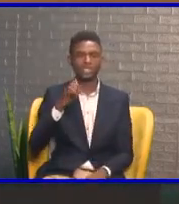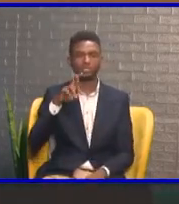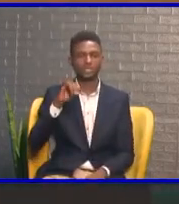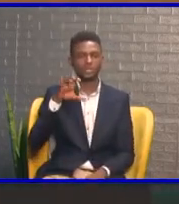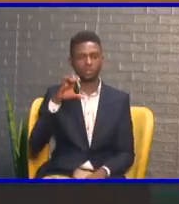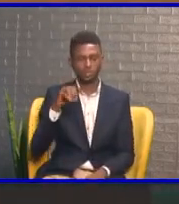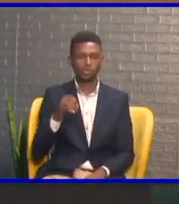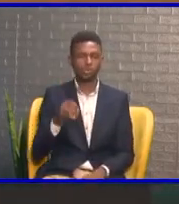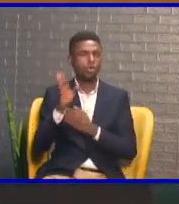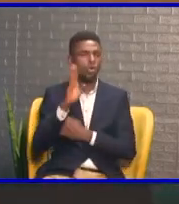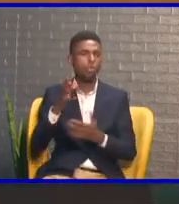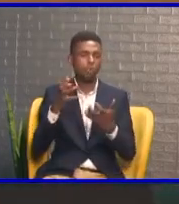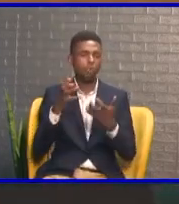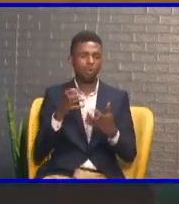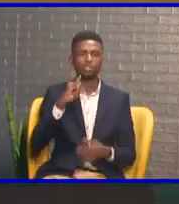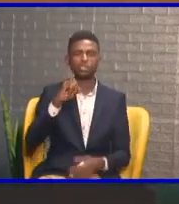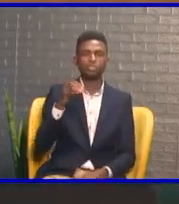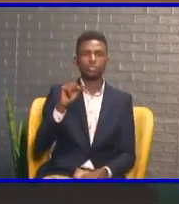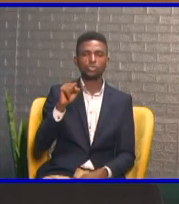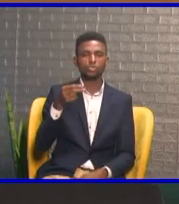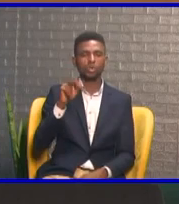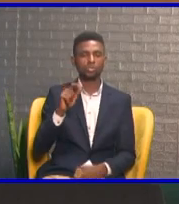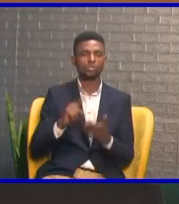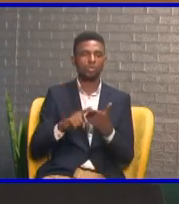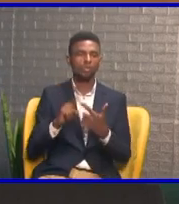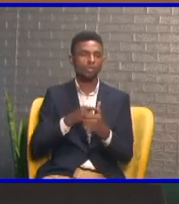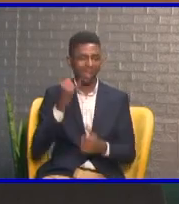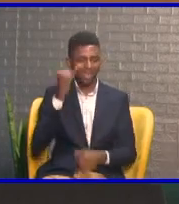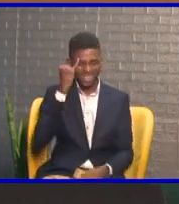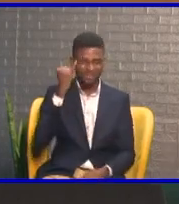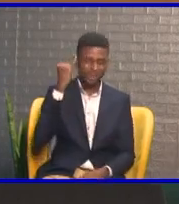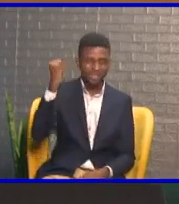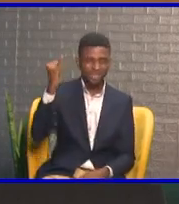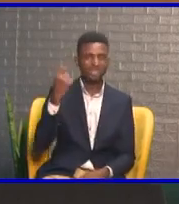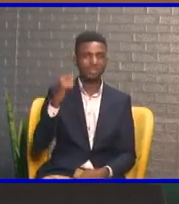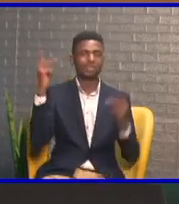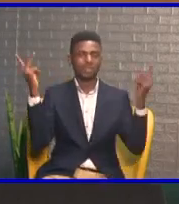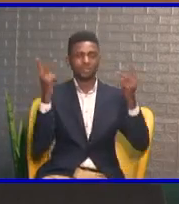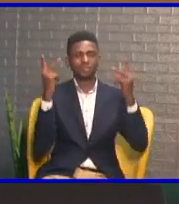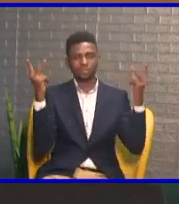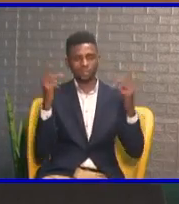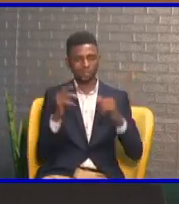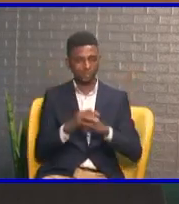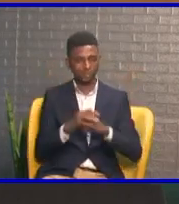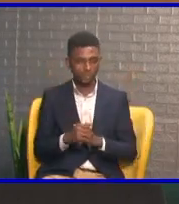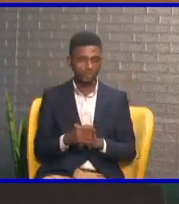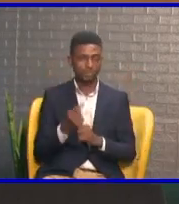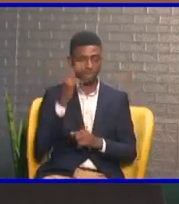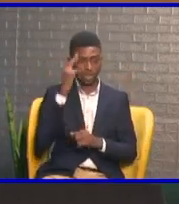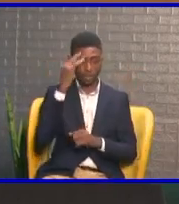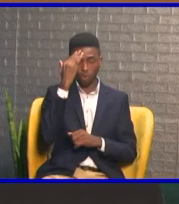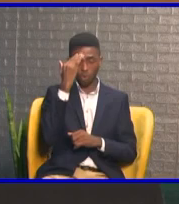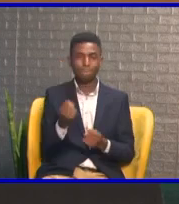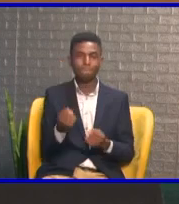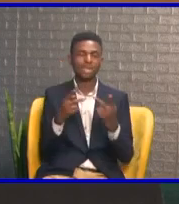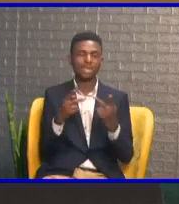all, to imagine the victory. You see, we have to imagine the victory before we can advance. The reason why many have